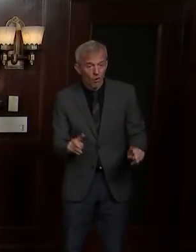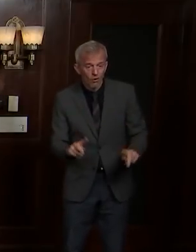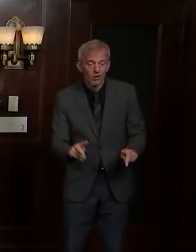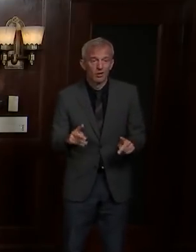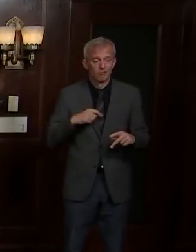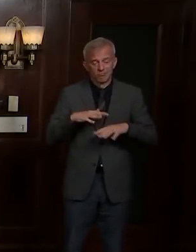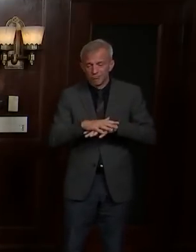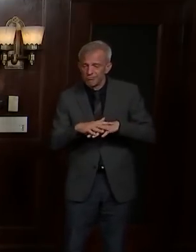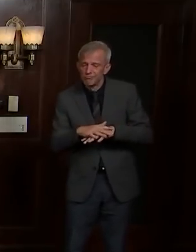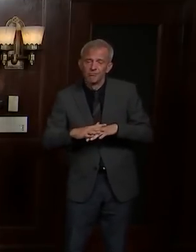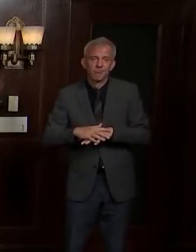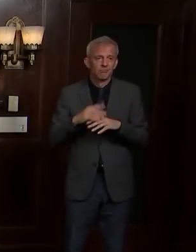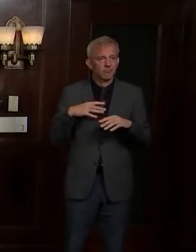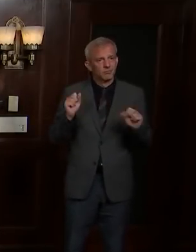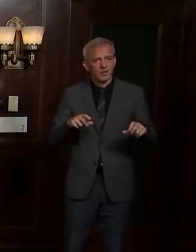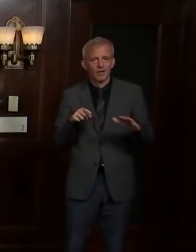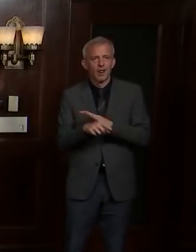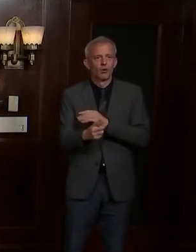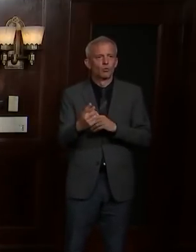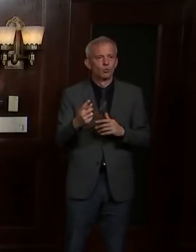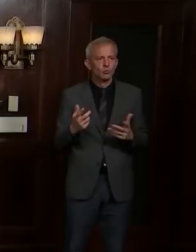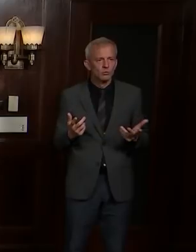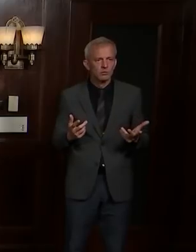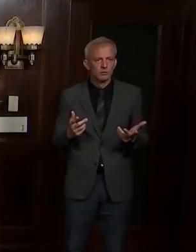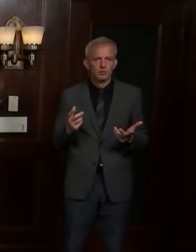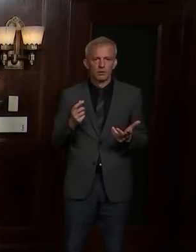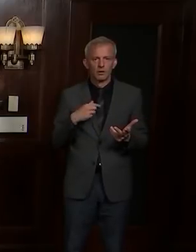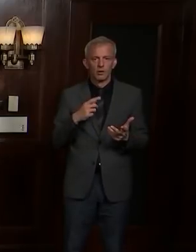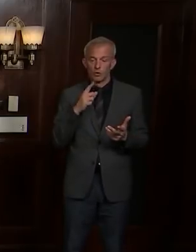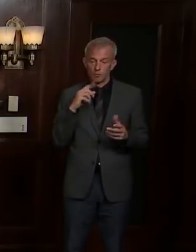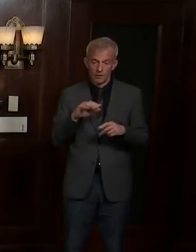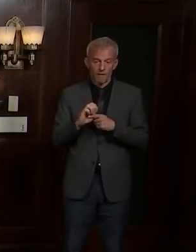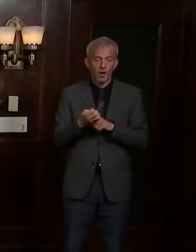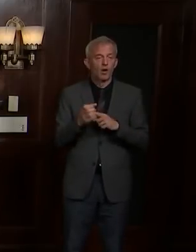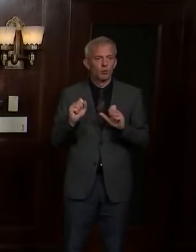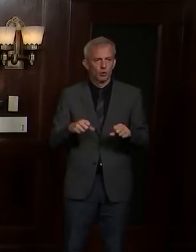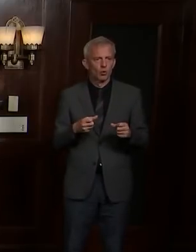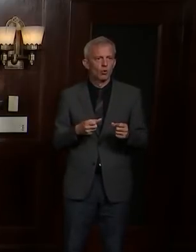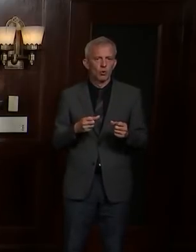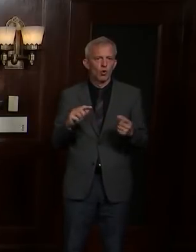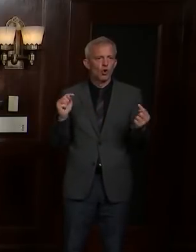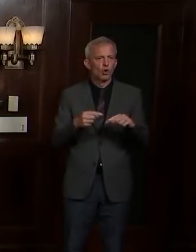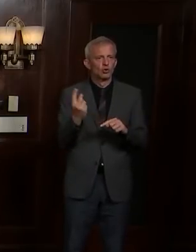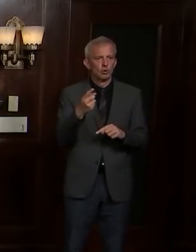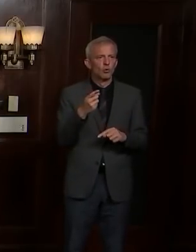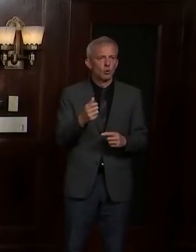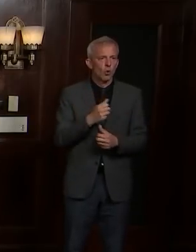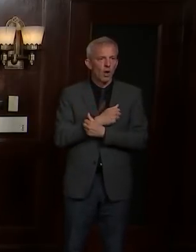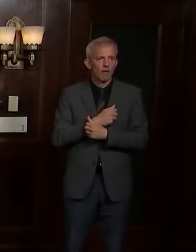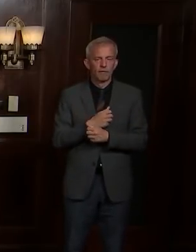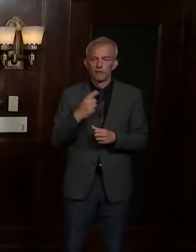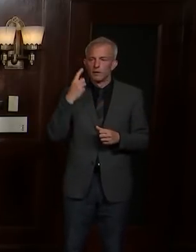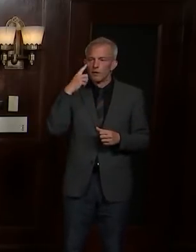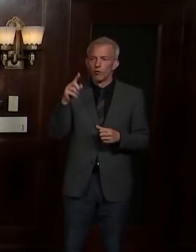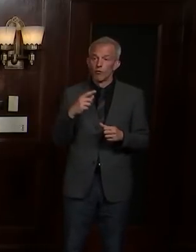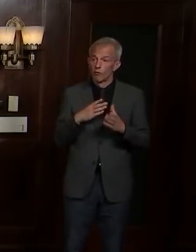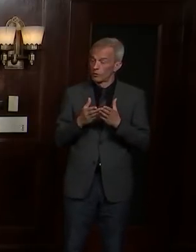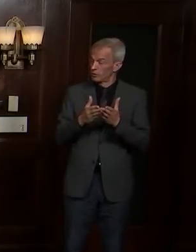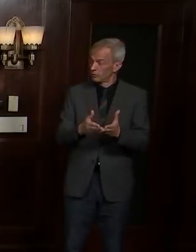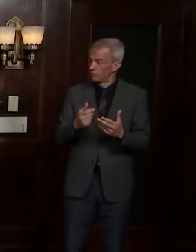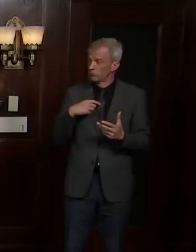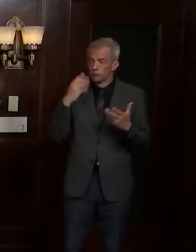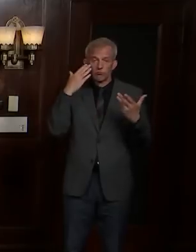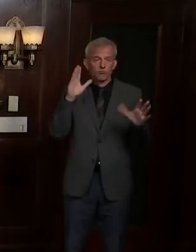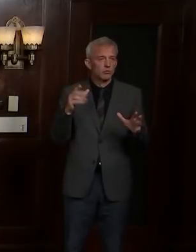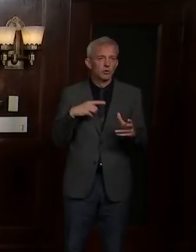in these environments can harm somebody that you love. Working backwards, terms of the Mercy update, I don't, and I don't know that Dr. Frere would have those